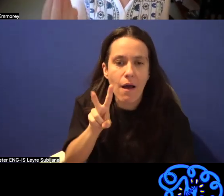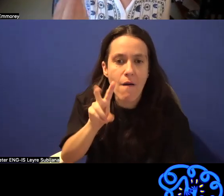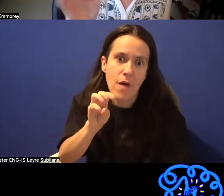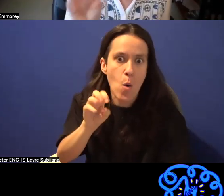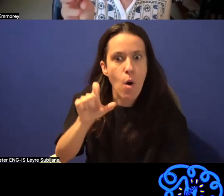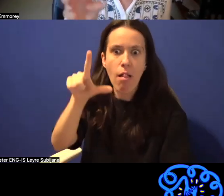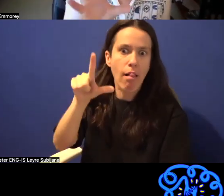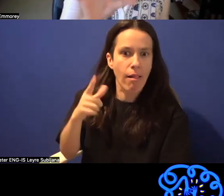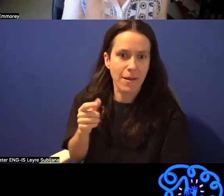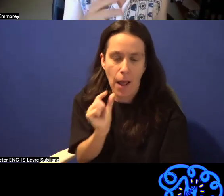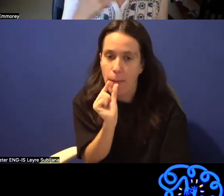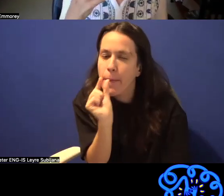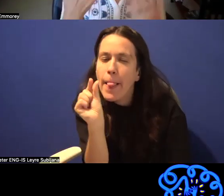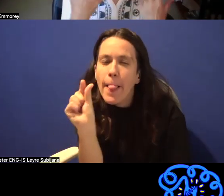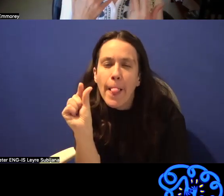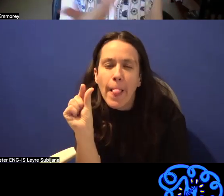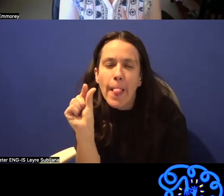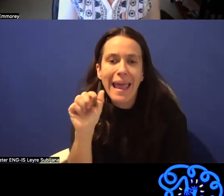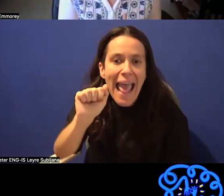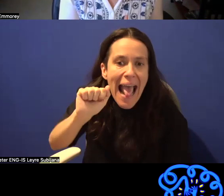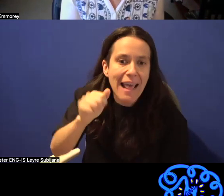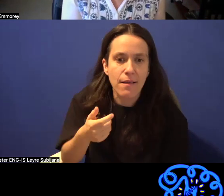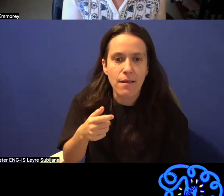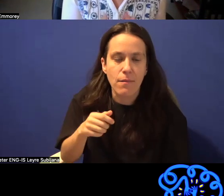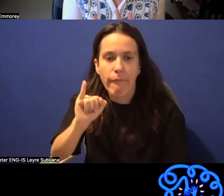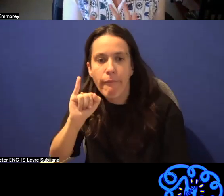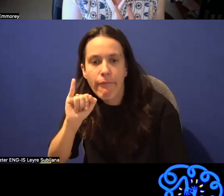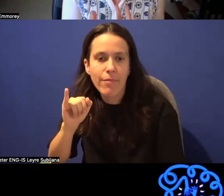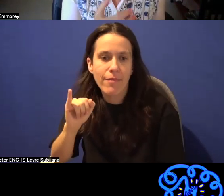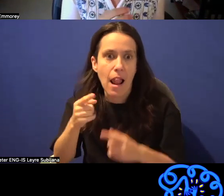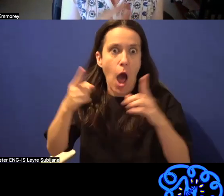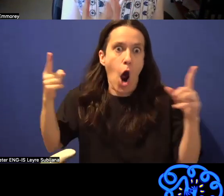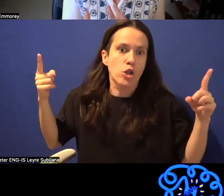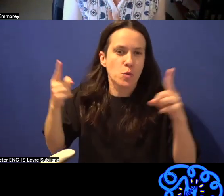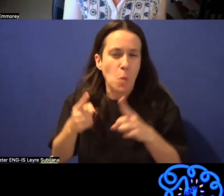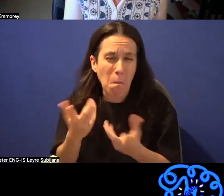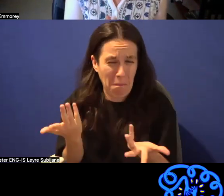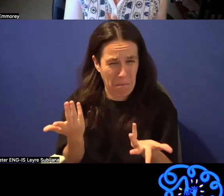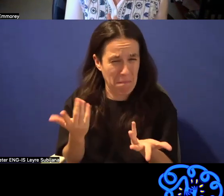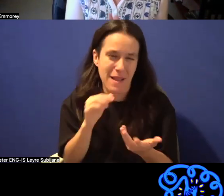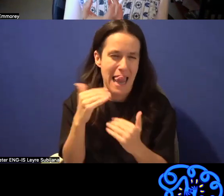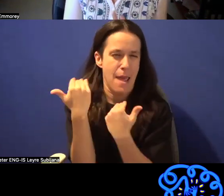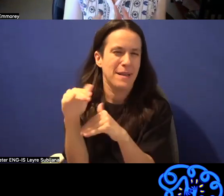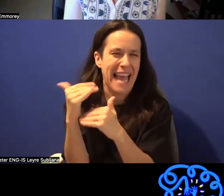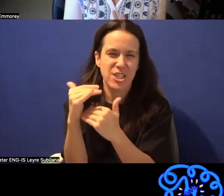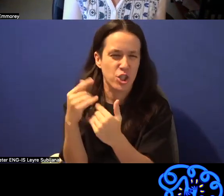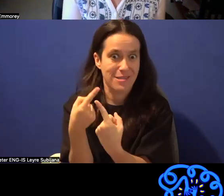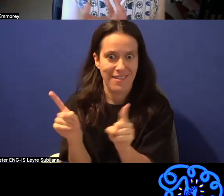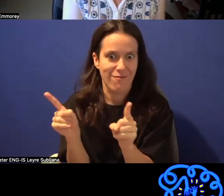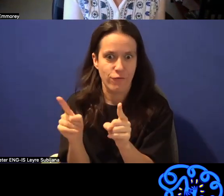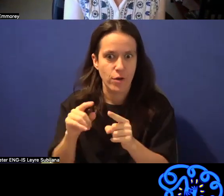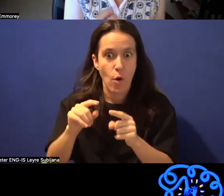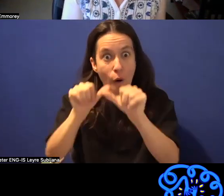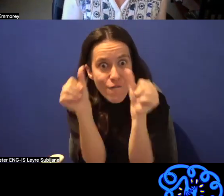to maybe small things, low vowels mapping to large things. There's just a much greater limitation in the way that form can be